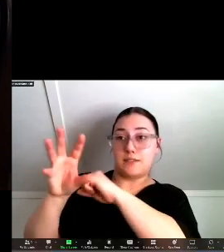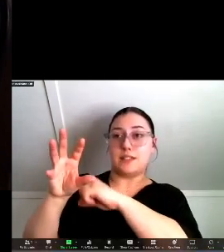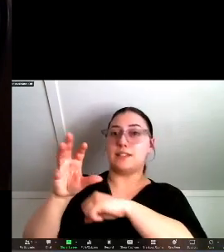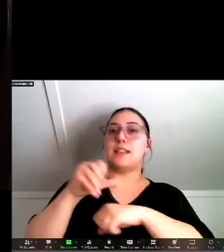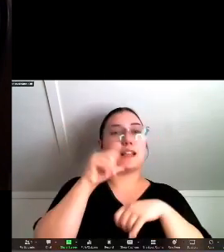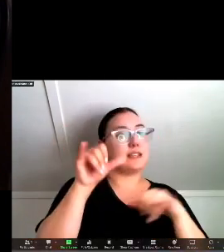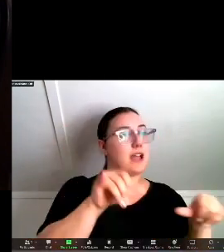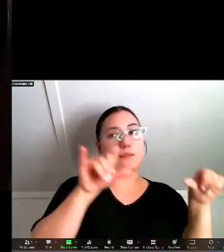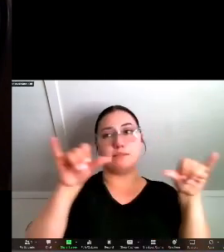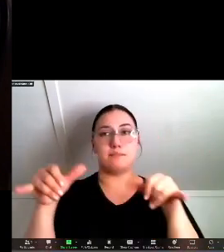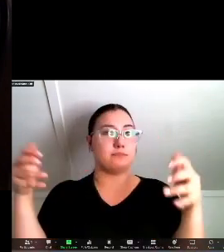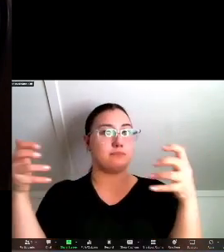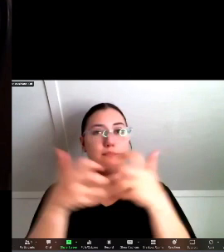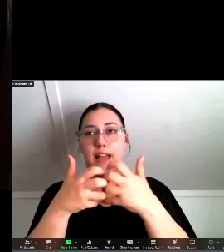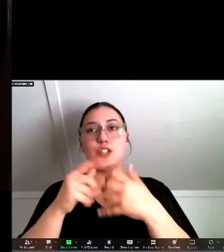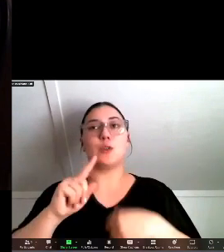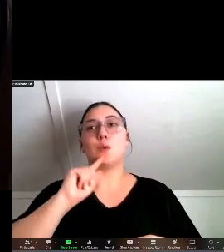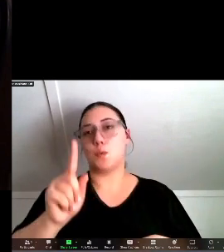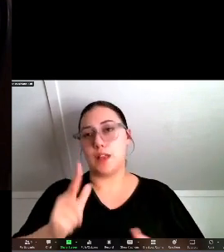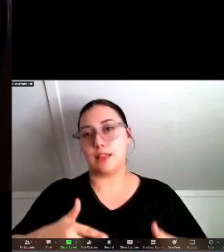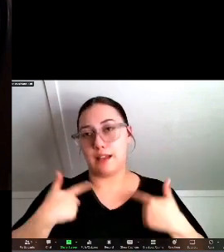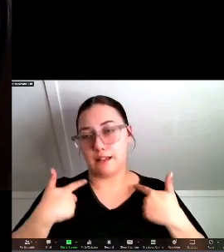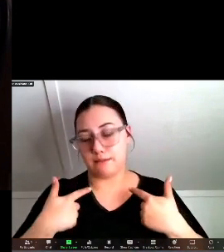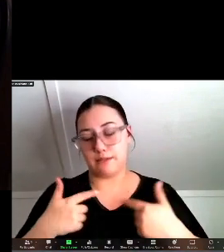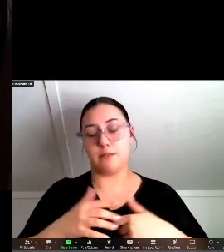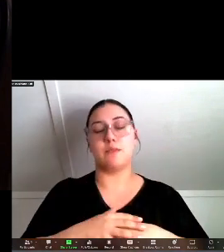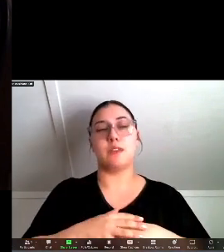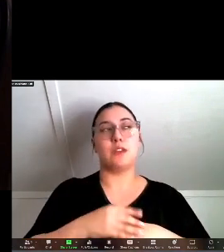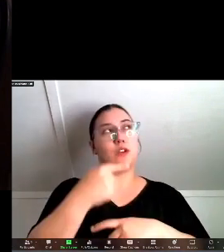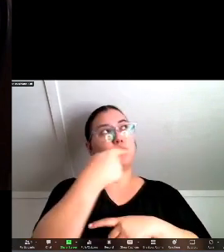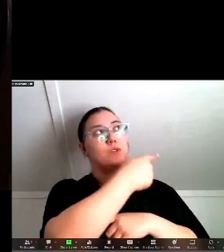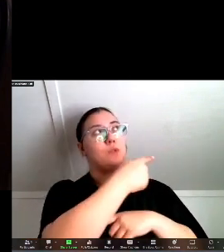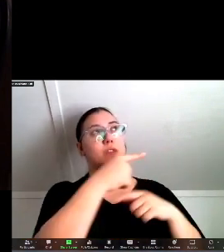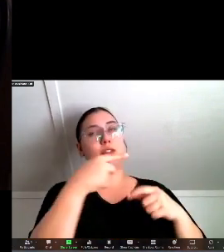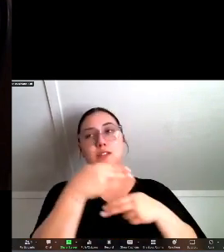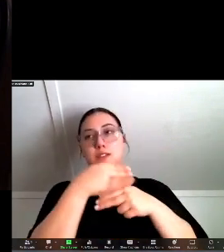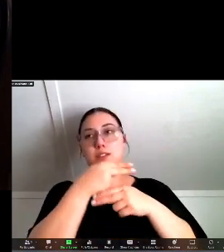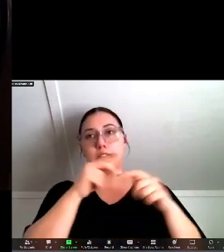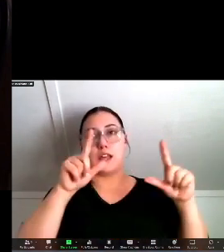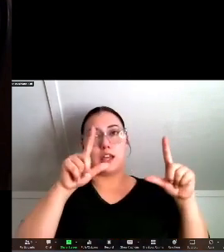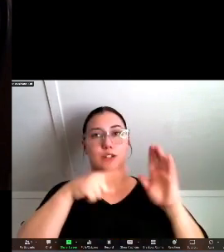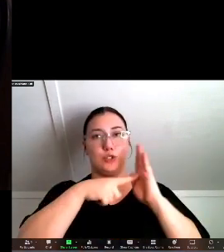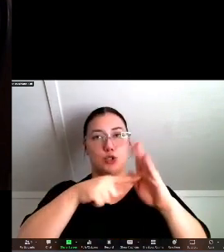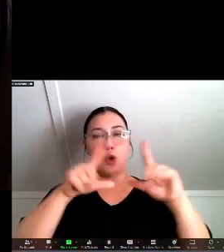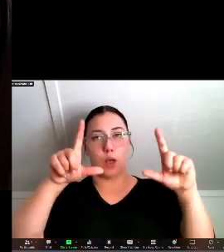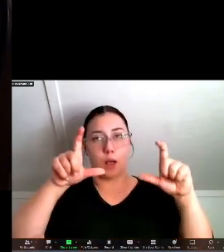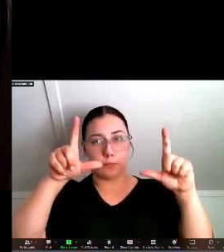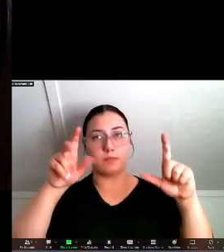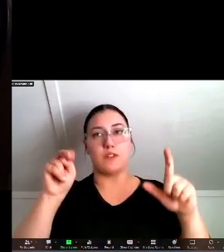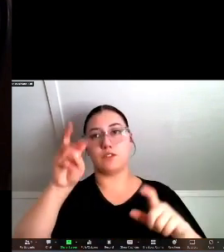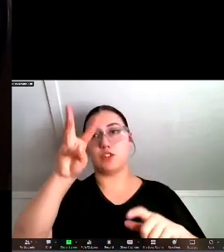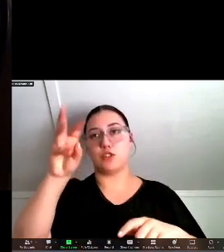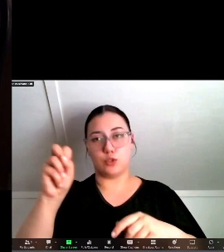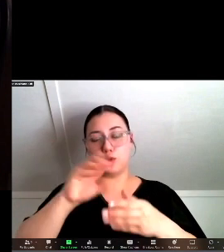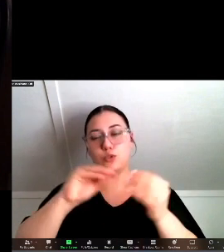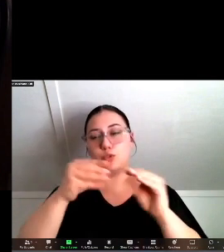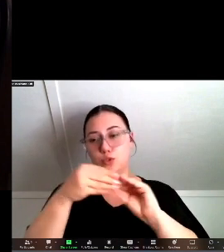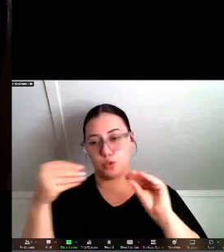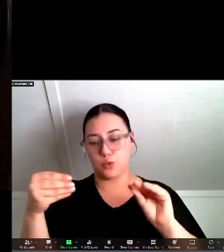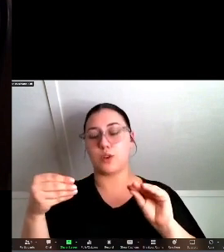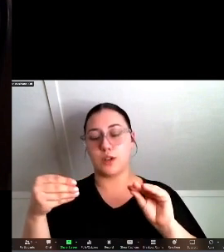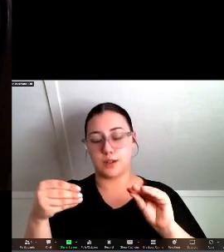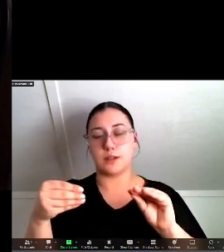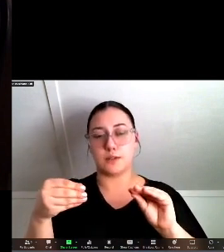So this screenshot is from that news story from CBS Sunday Morning, and that lady is in Wyandotte Theory,